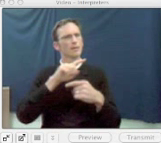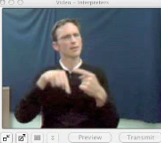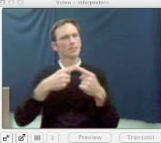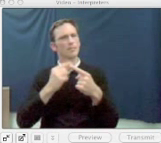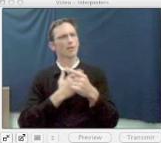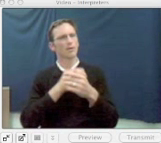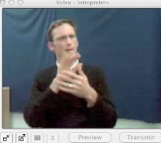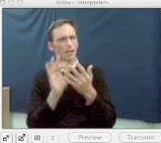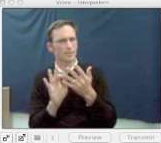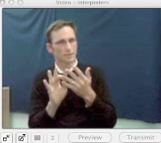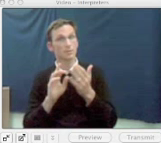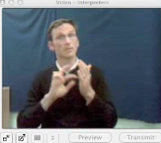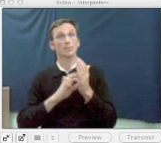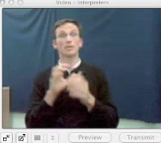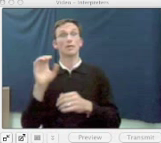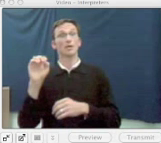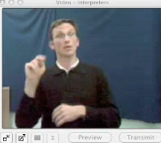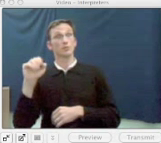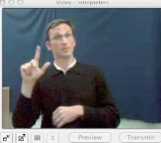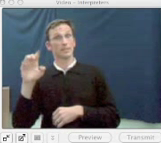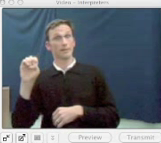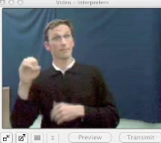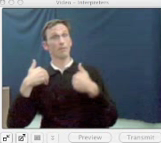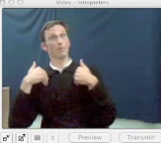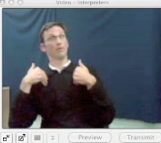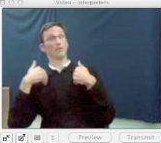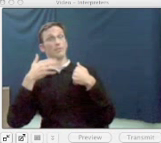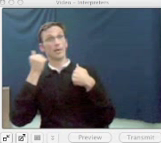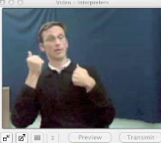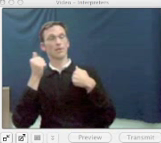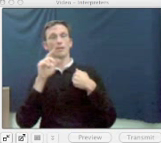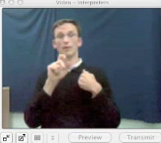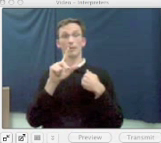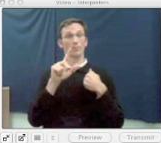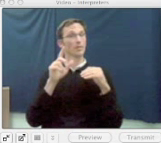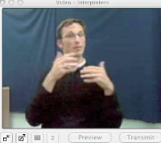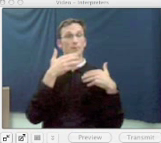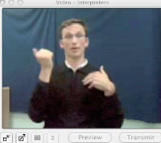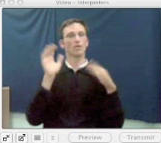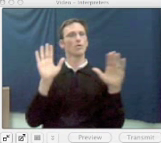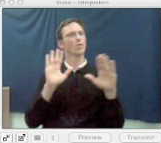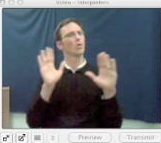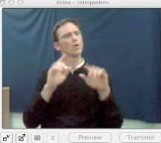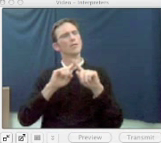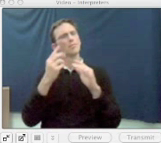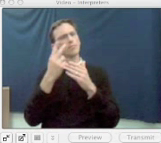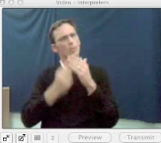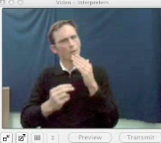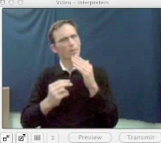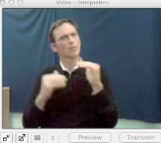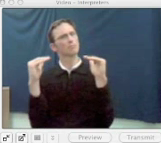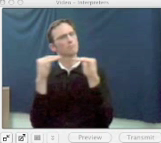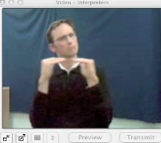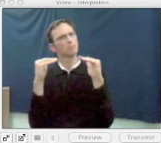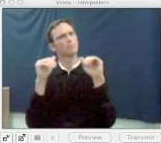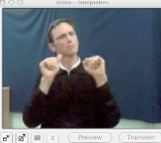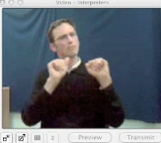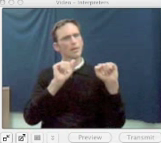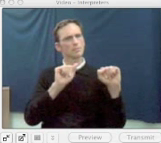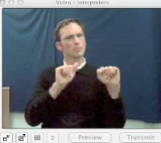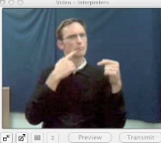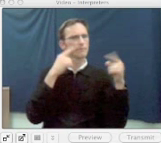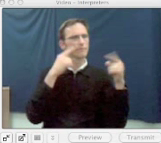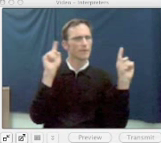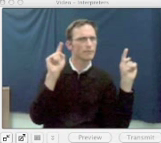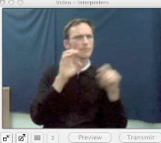liberal, or not that liberal is better than conservative, but just that they are both equally ethical and effective, and of course that the